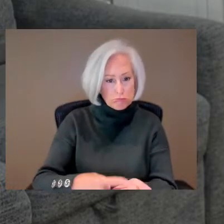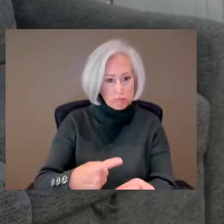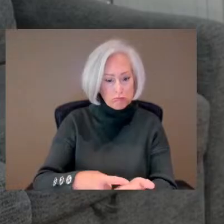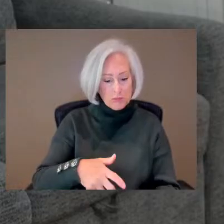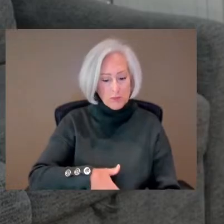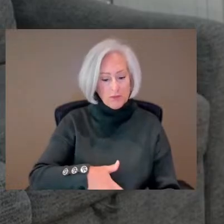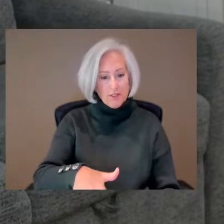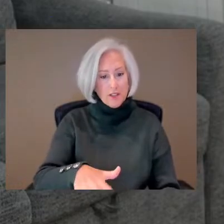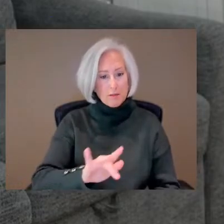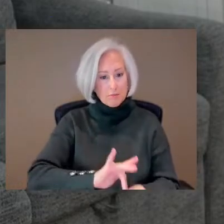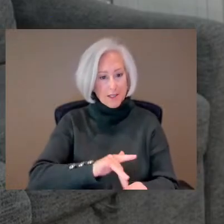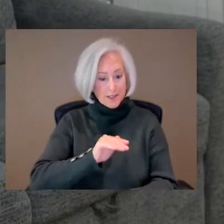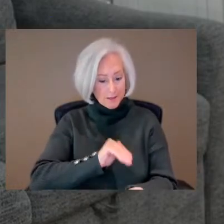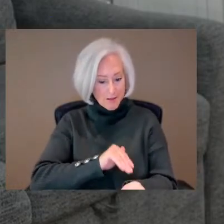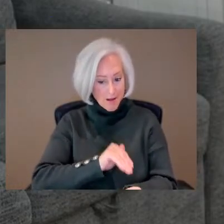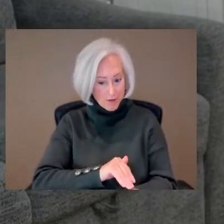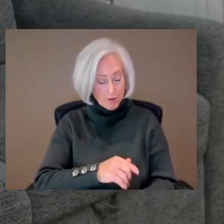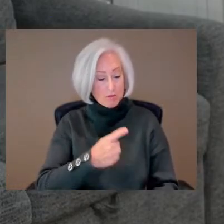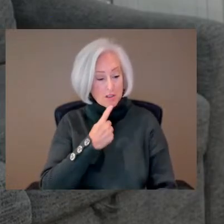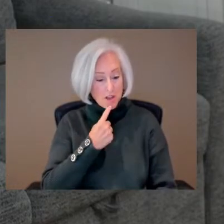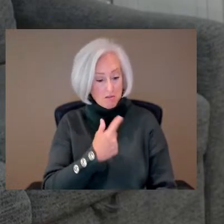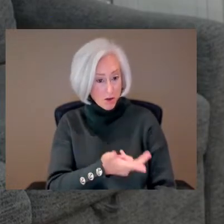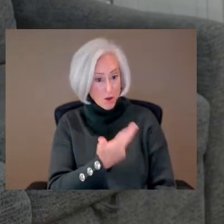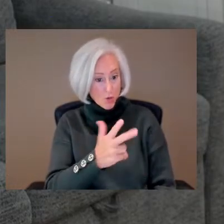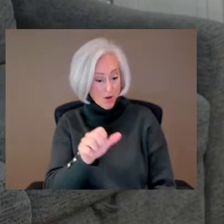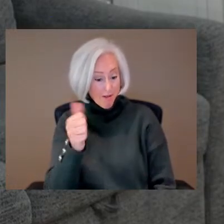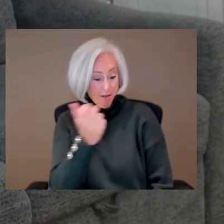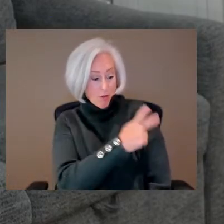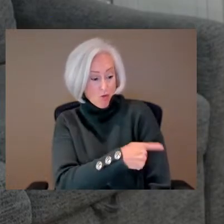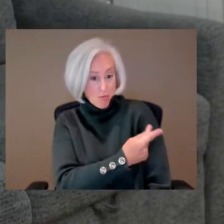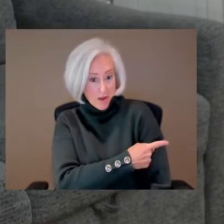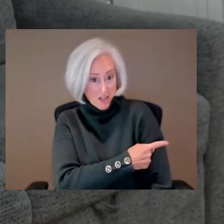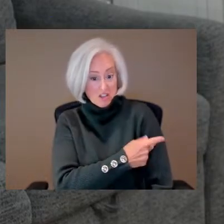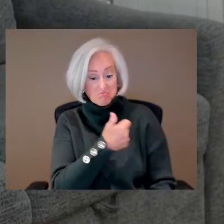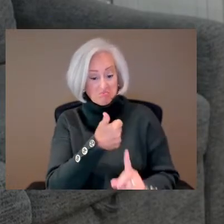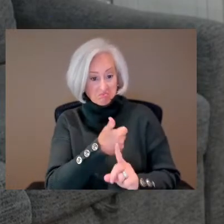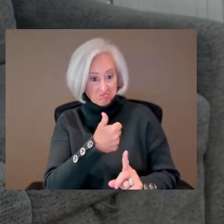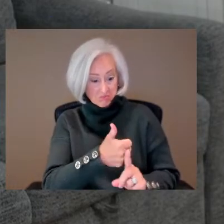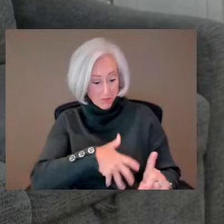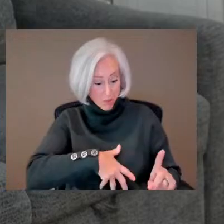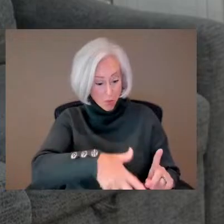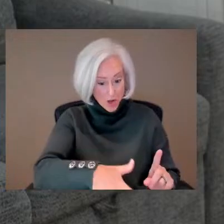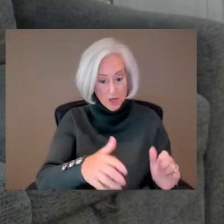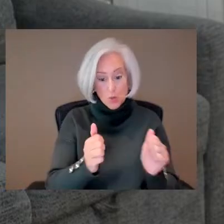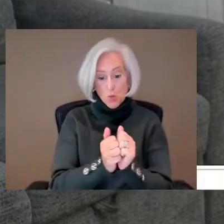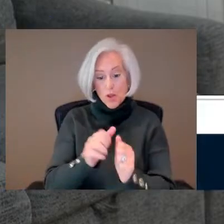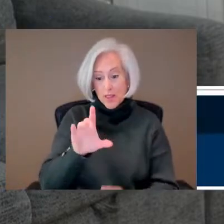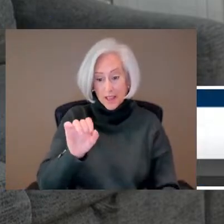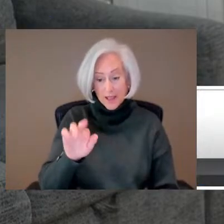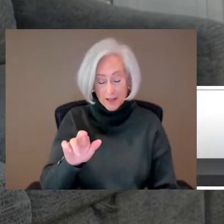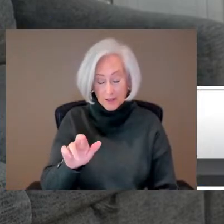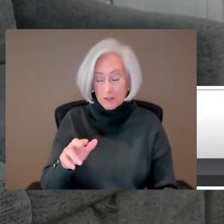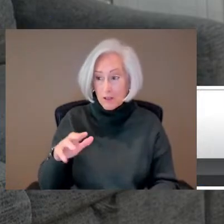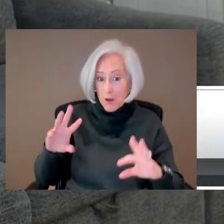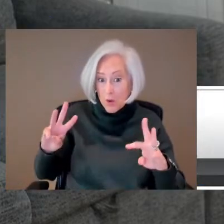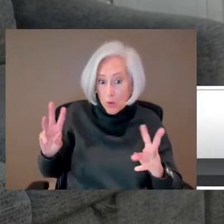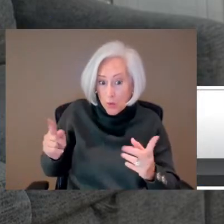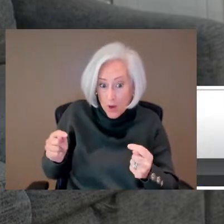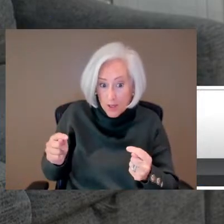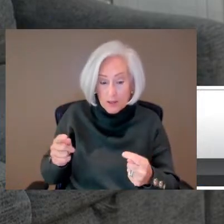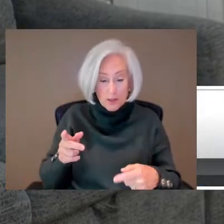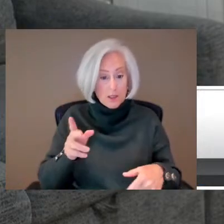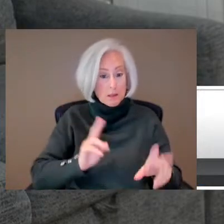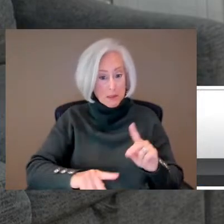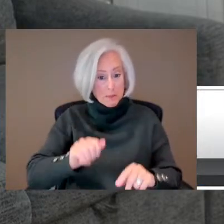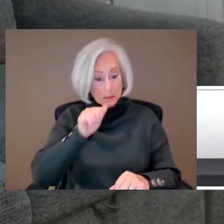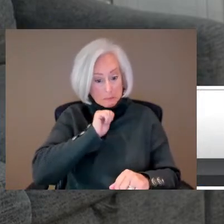right now who have cancer and are pregnant. And I was like, what? Like, so people do this, people get through this, people